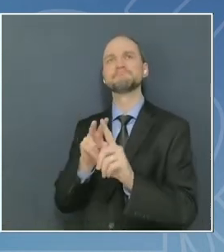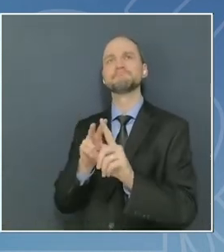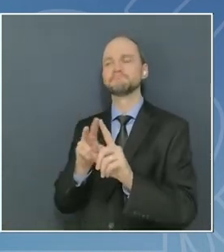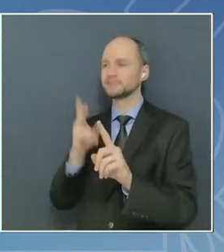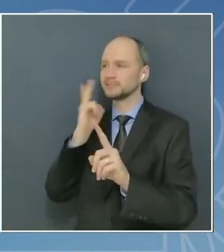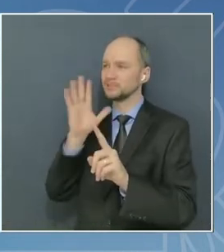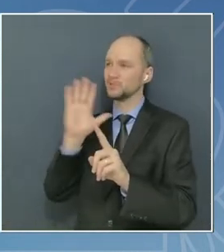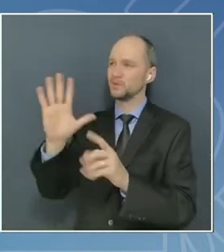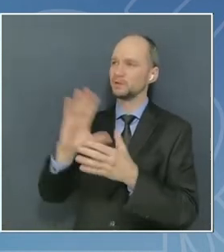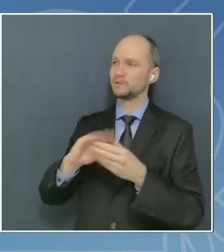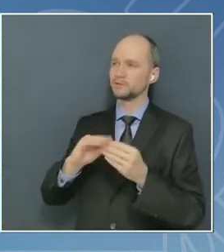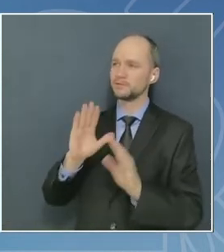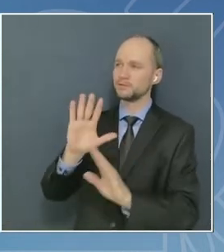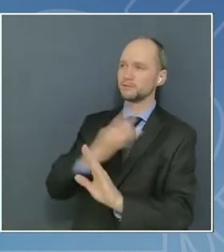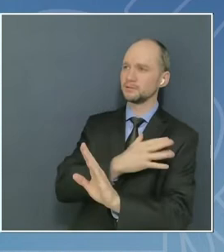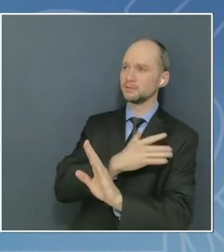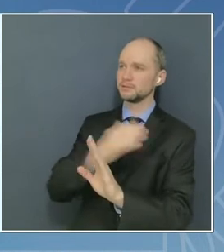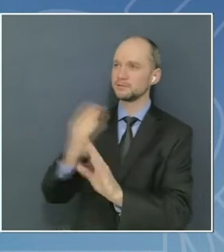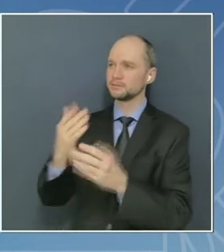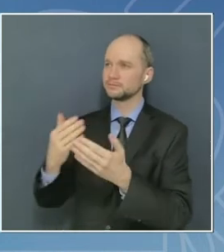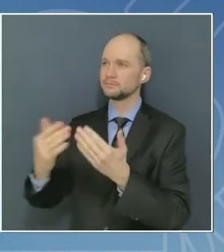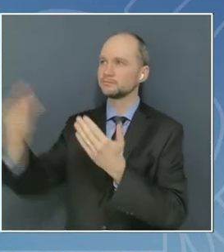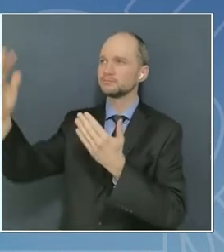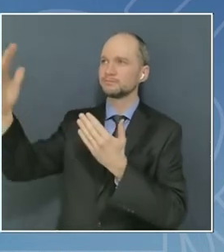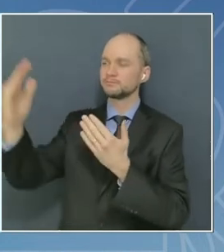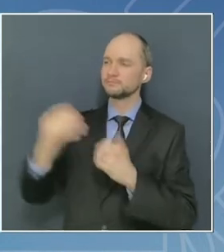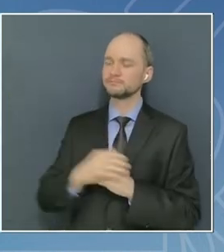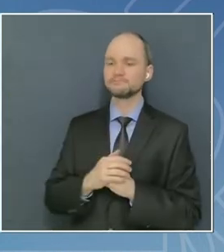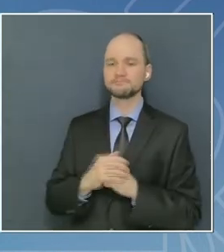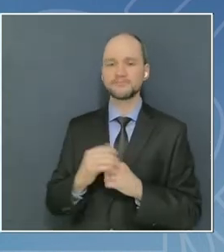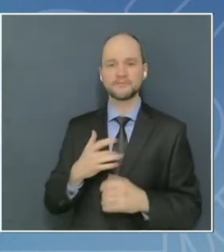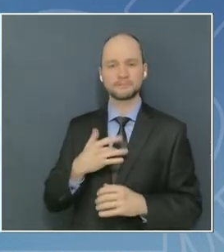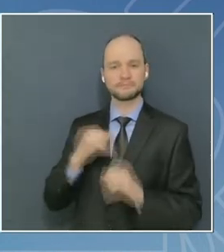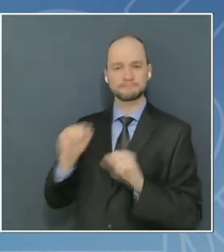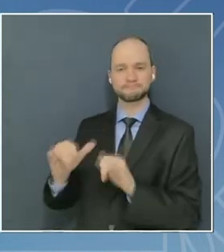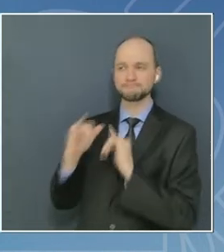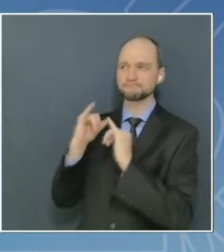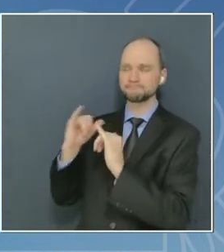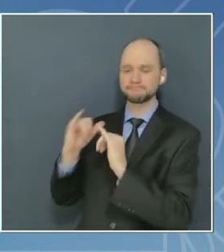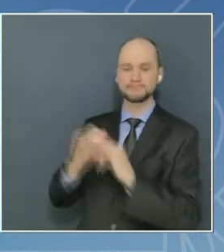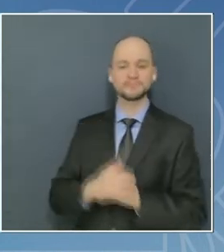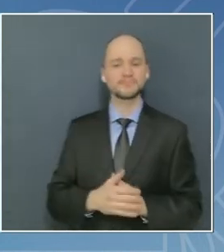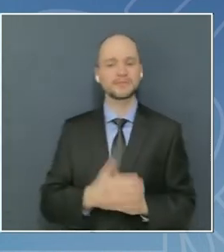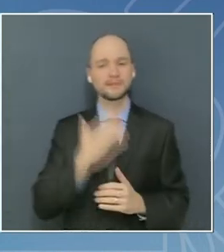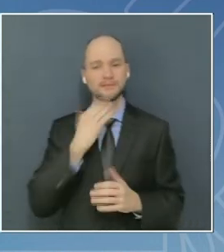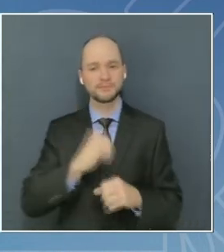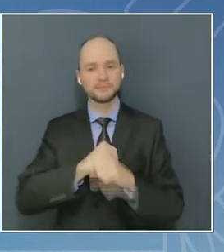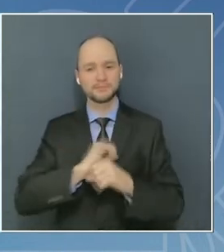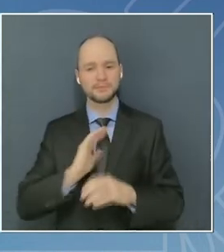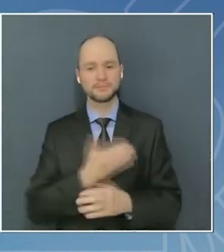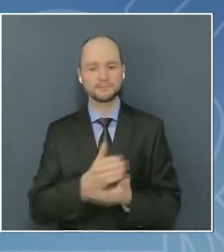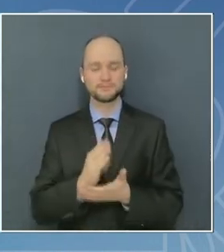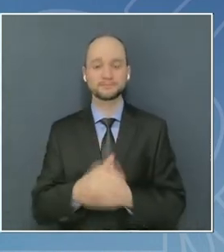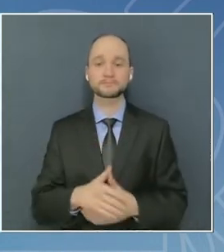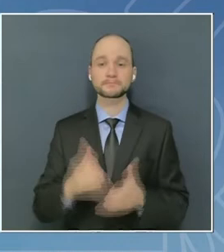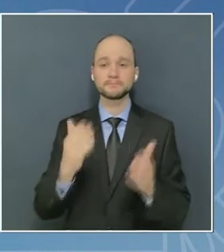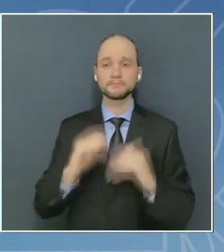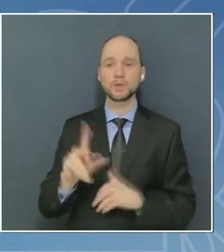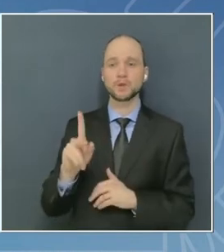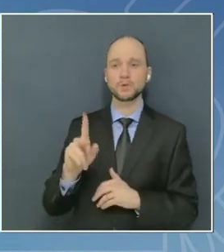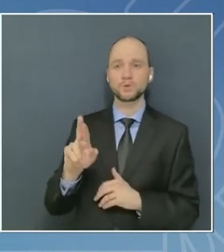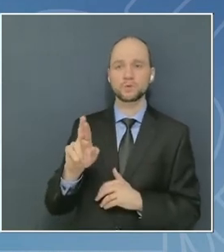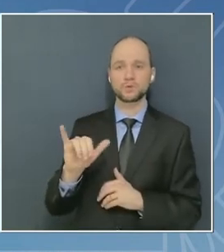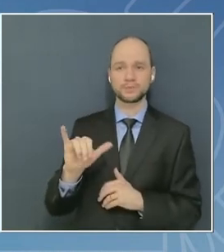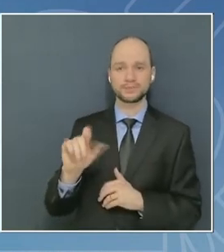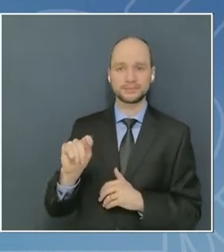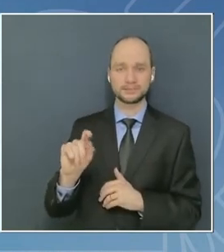Hill to advance our cause and protect our rights. Next, I'd like to turn to Crystal Kai. Crystal is the Executive Director